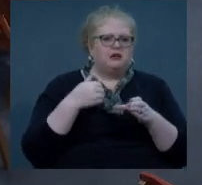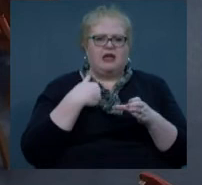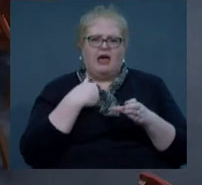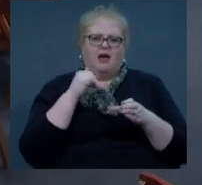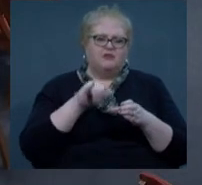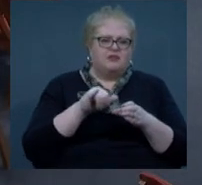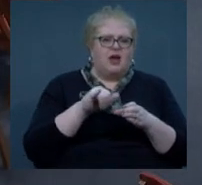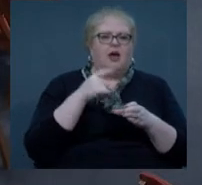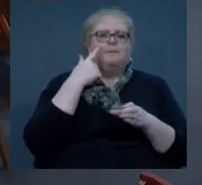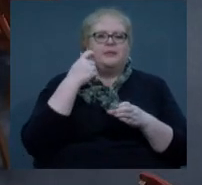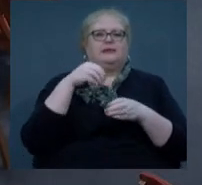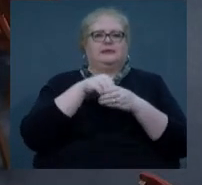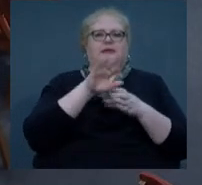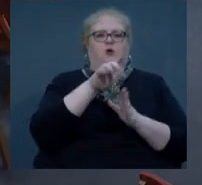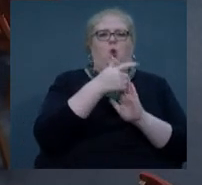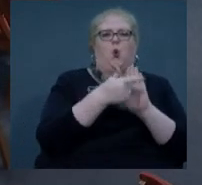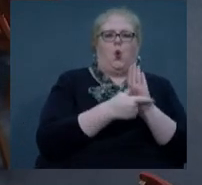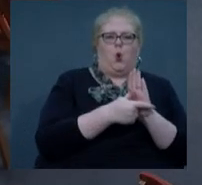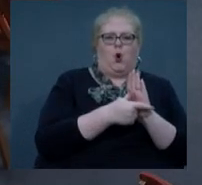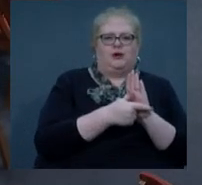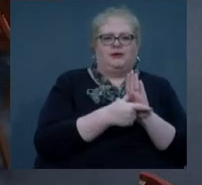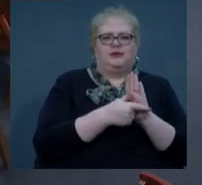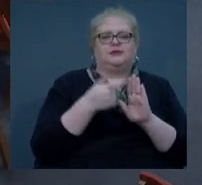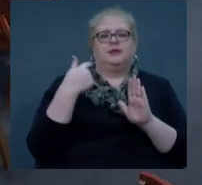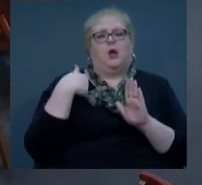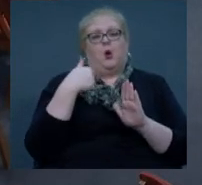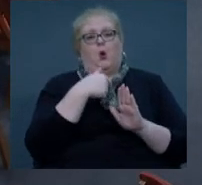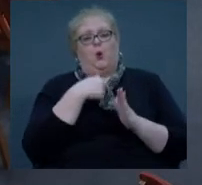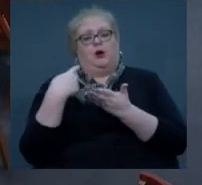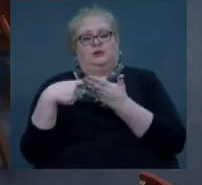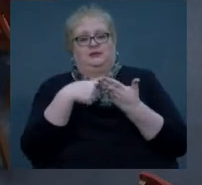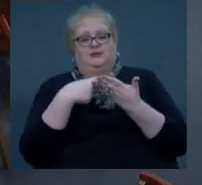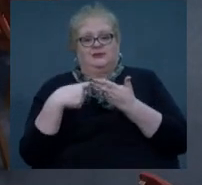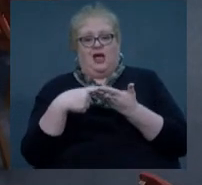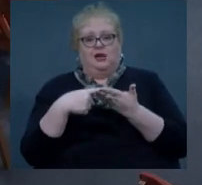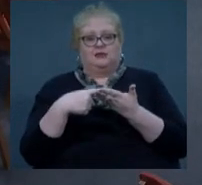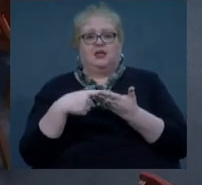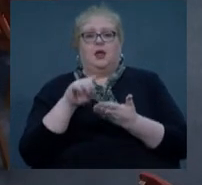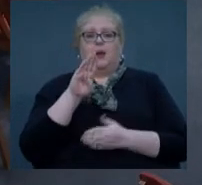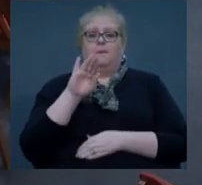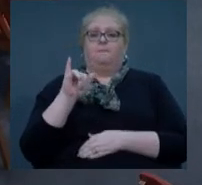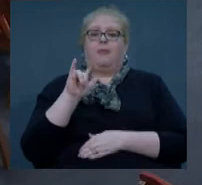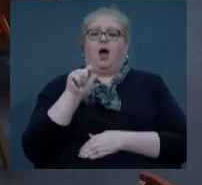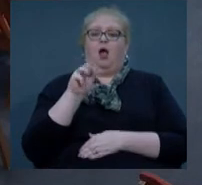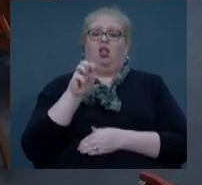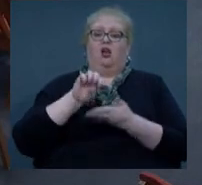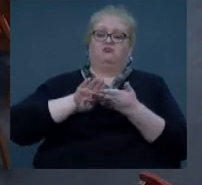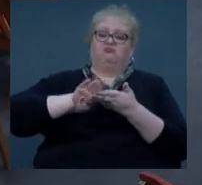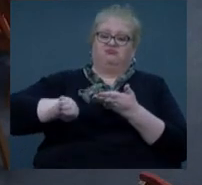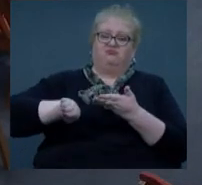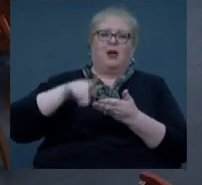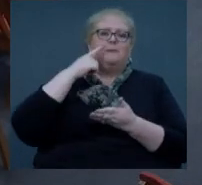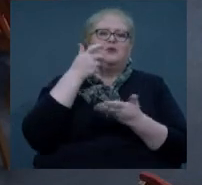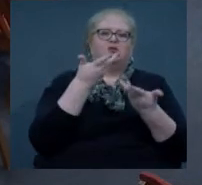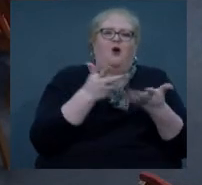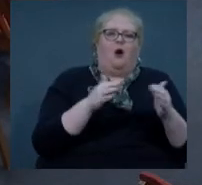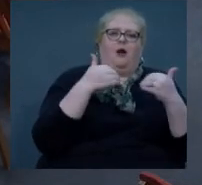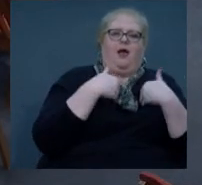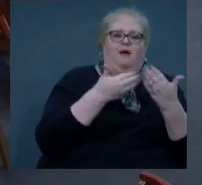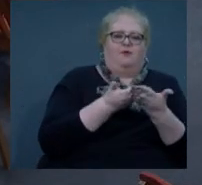because it's also in the ordinance. We're looking to pull them out because you already have that right to do that. It does not need to be